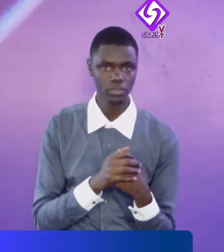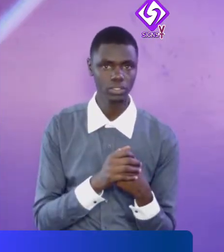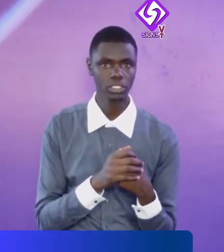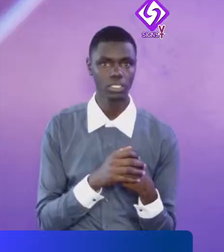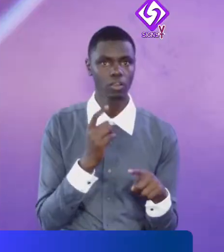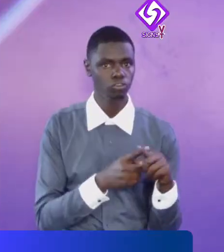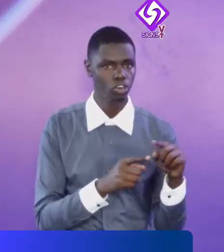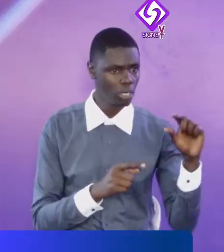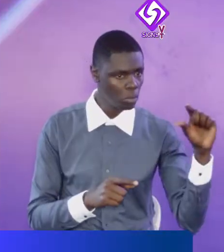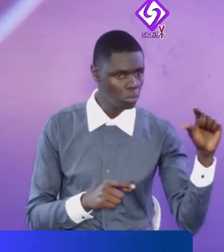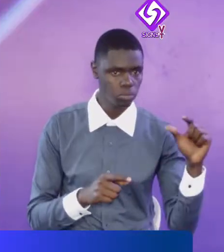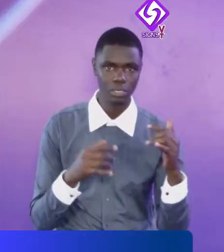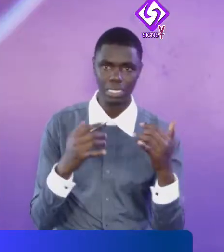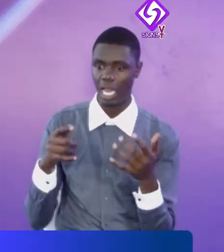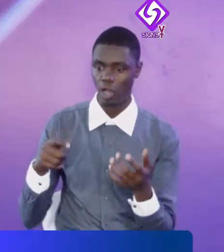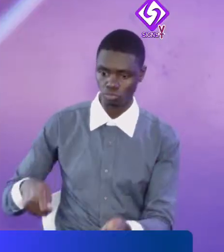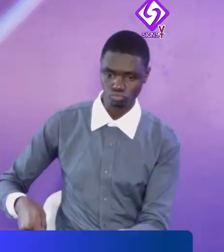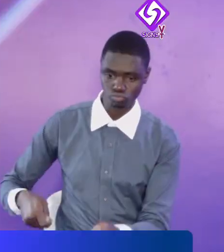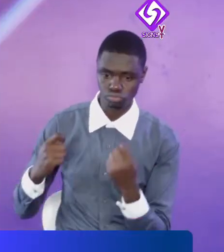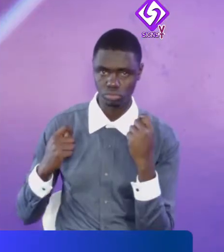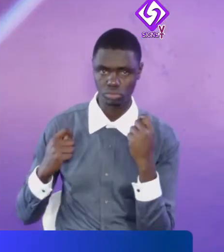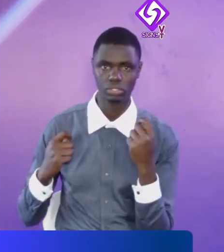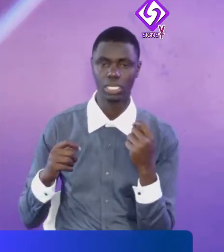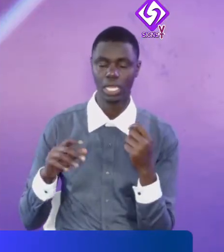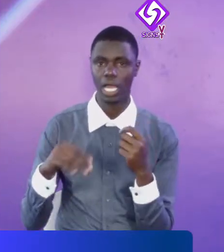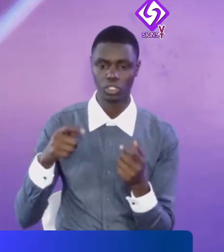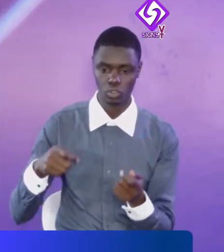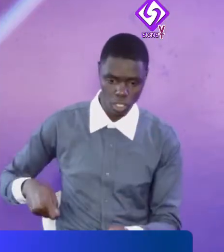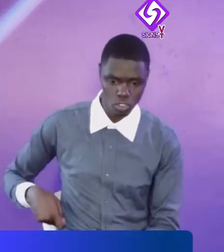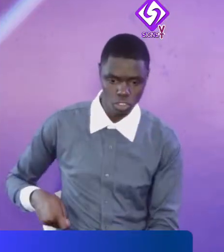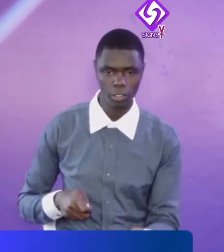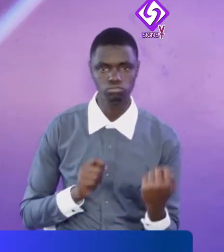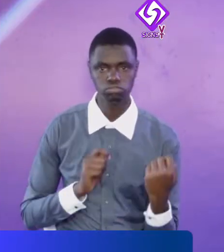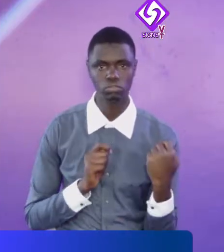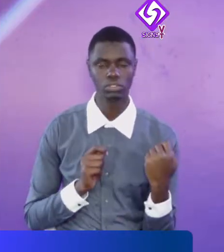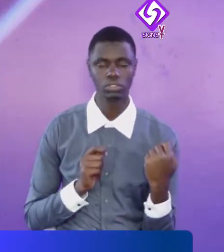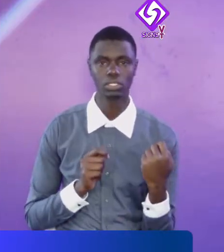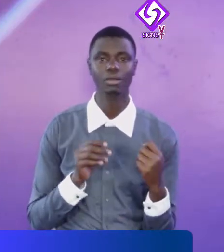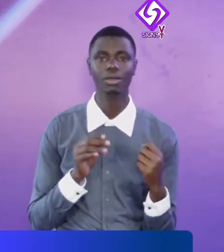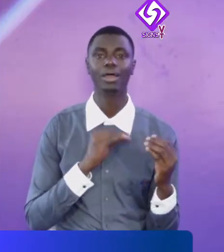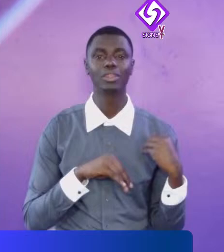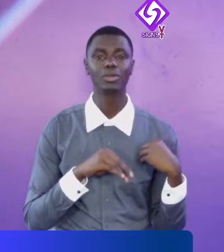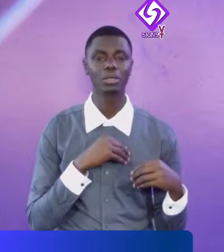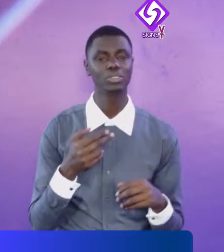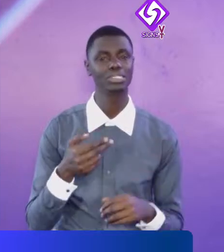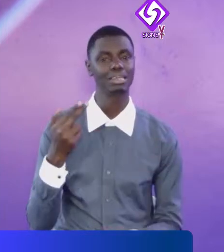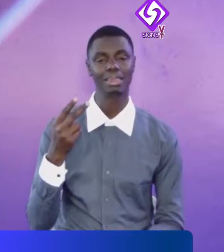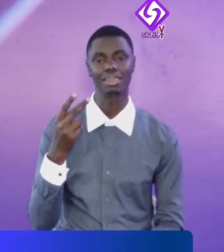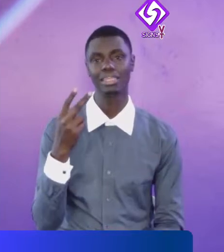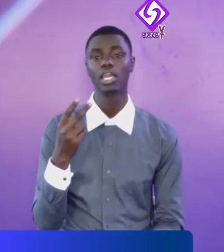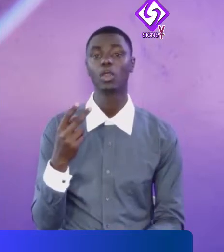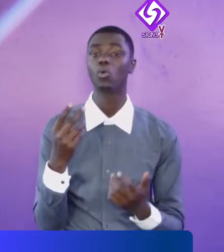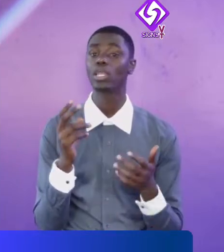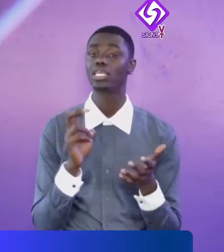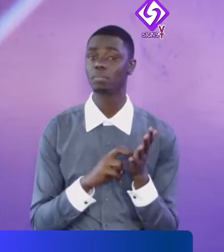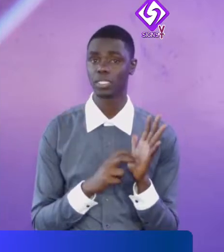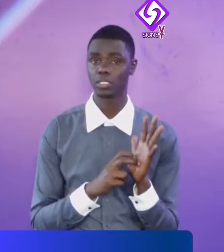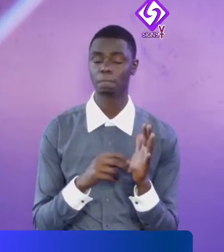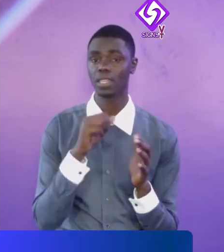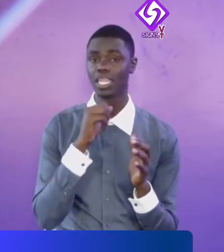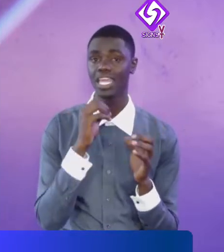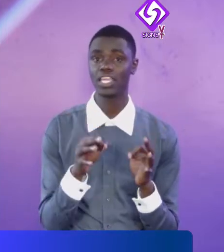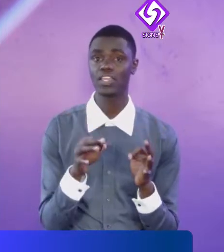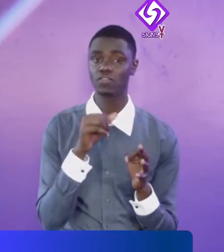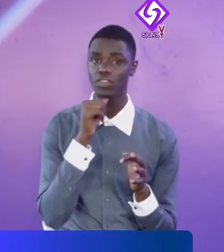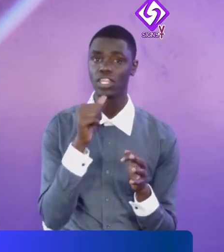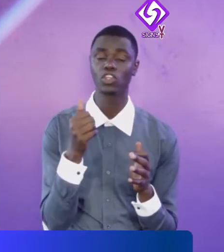kijiko sasa isaidia karusha kijiko akachukua spade. So the corruption is high. So we still believe that if they don't get back